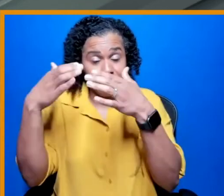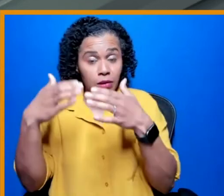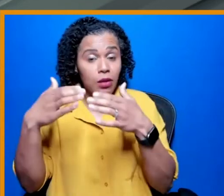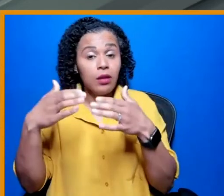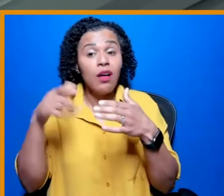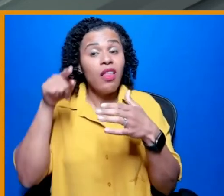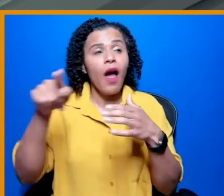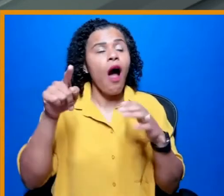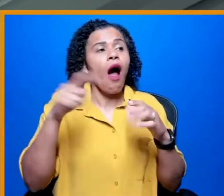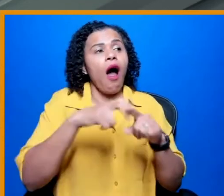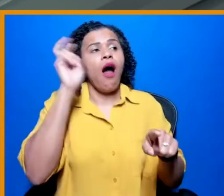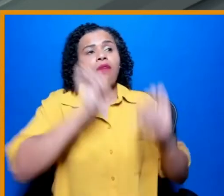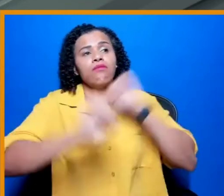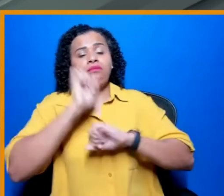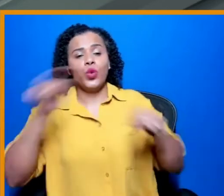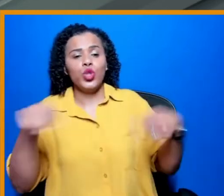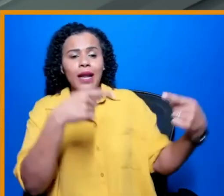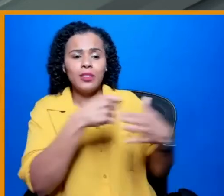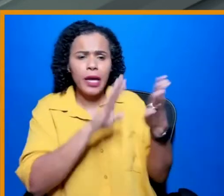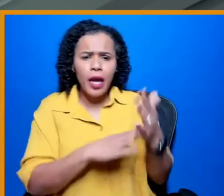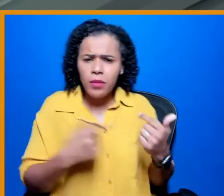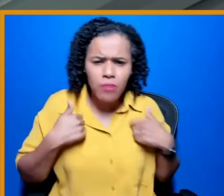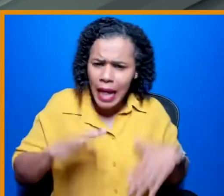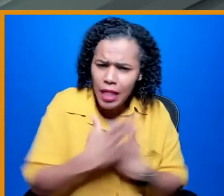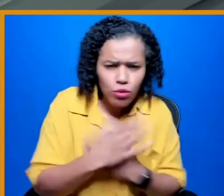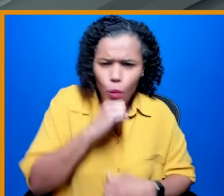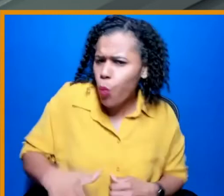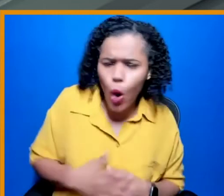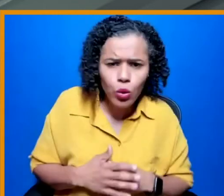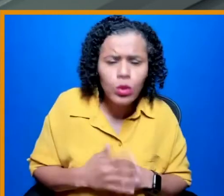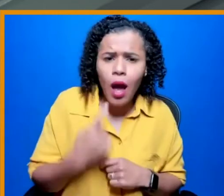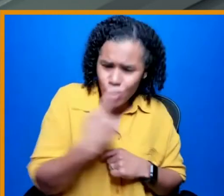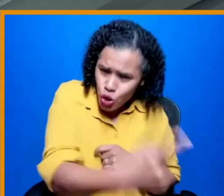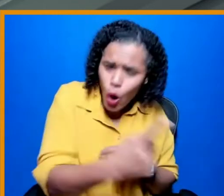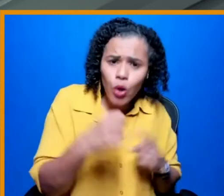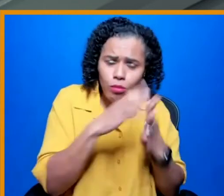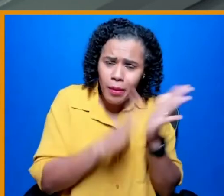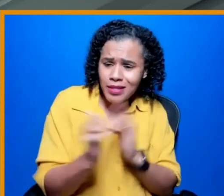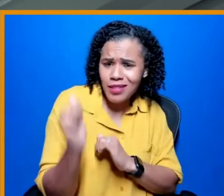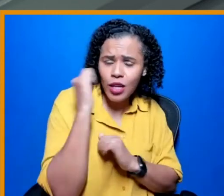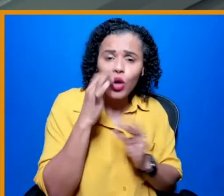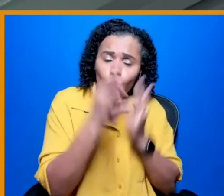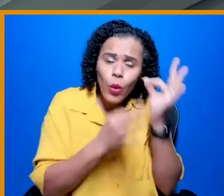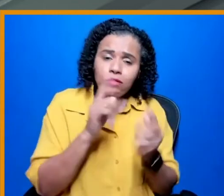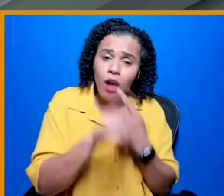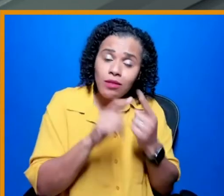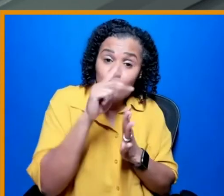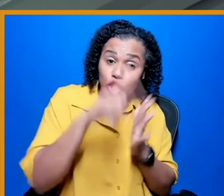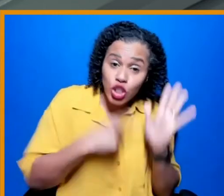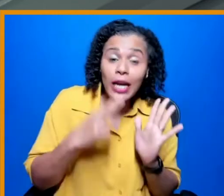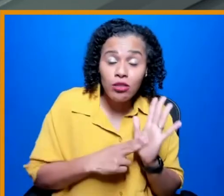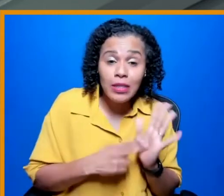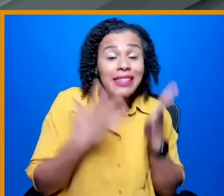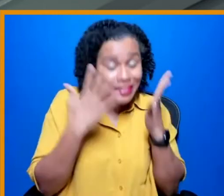won't. As I told the Prime Minister at PMQs in January, it's time to stop taking the British public for fools. Please